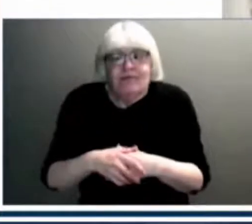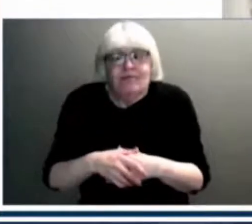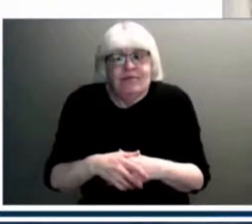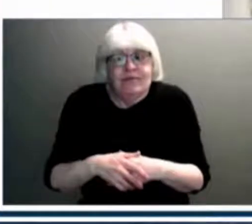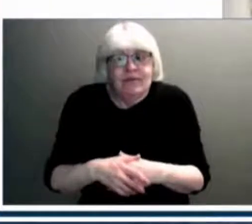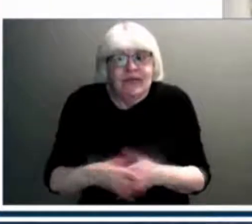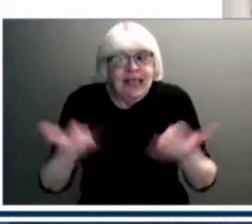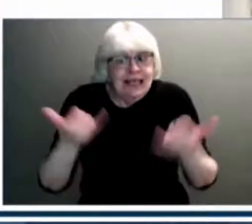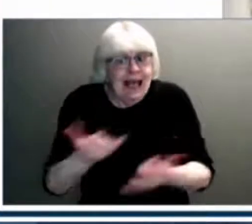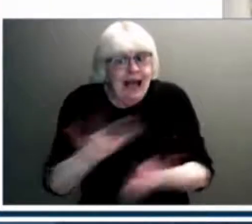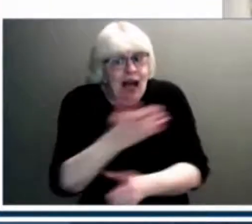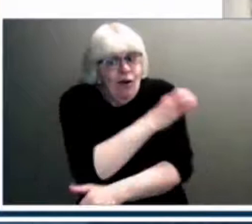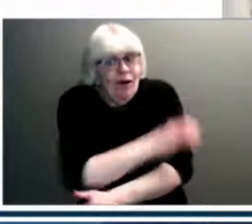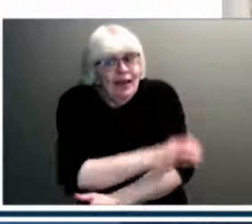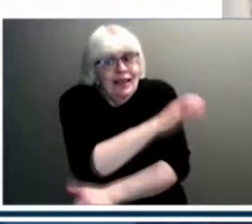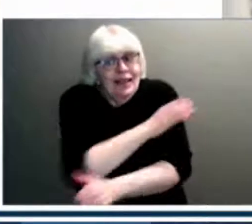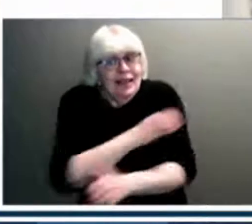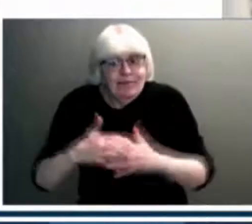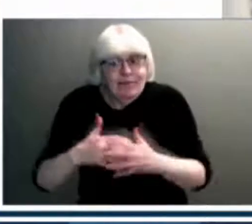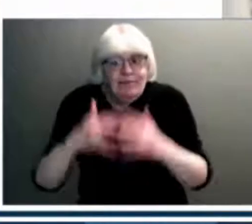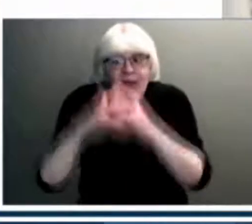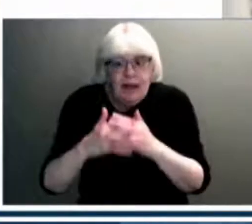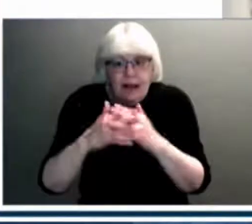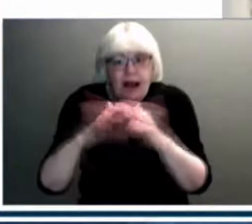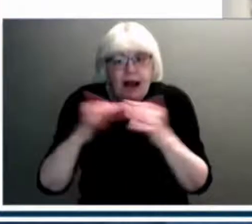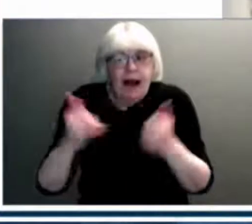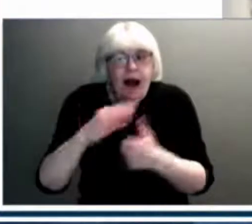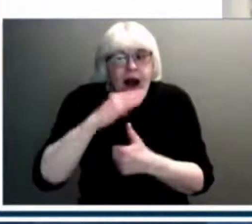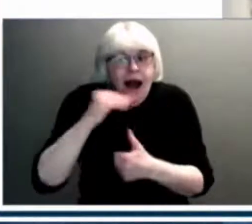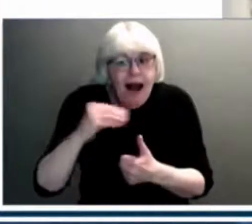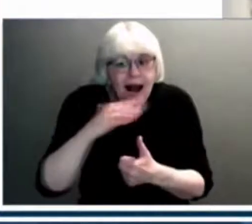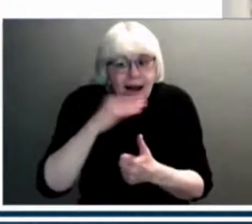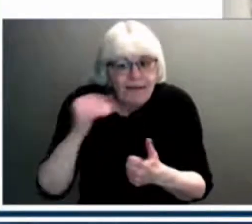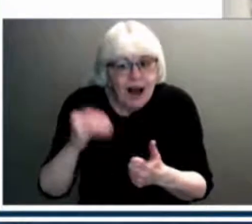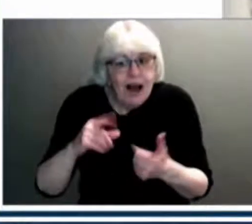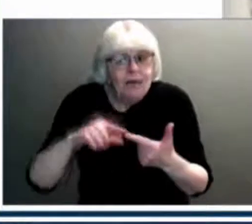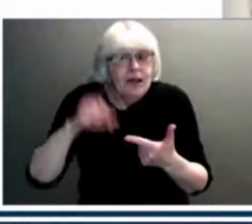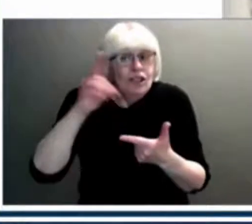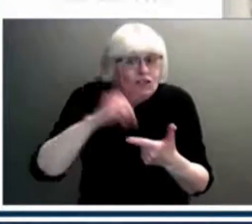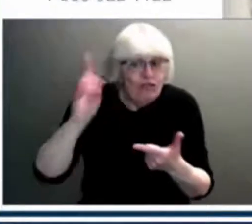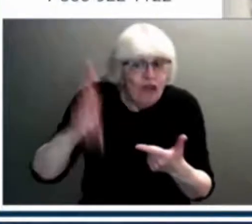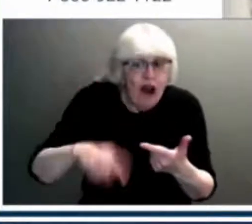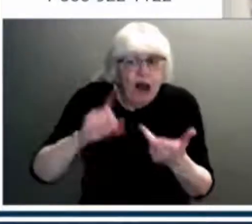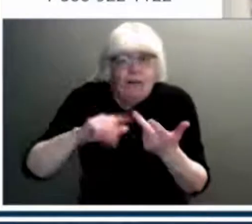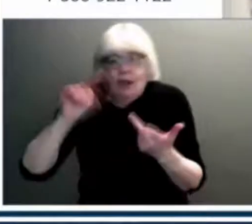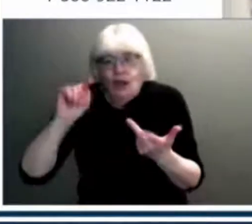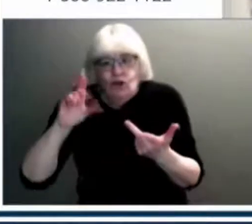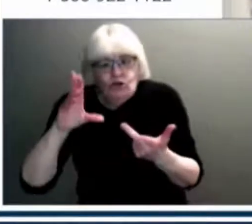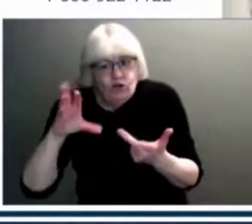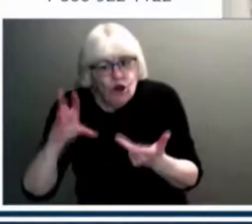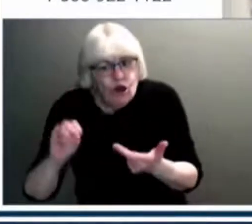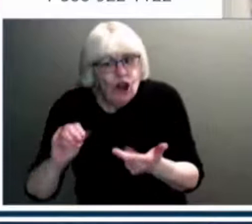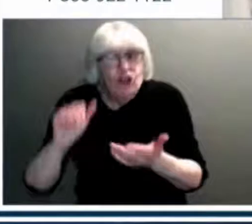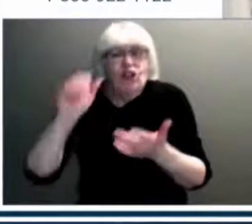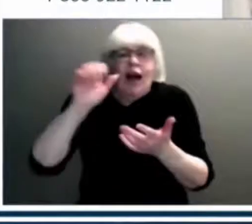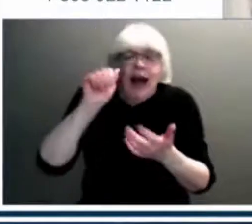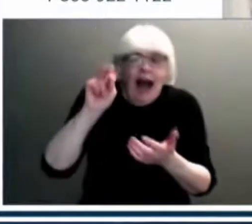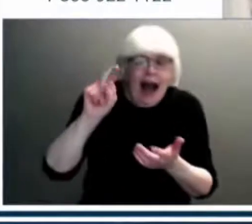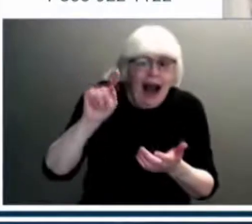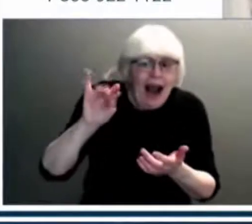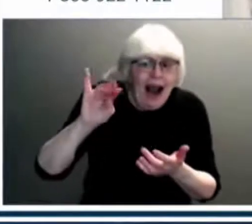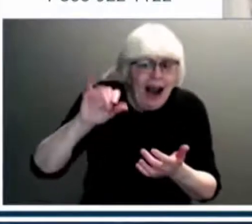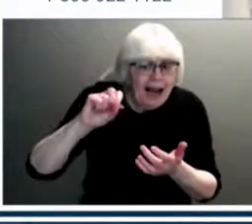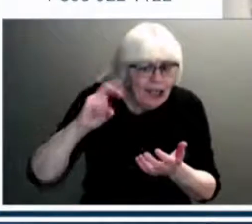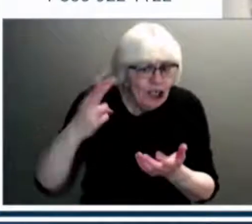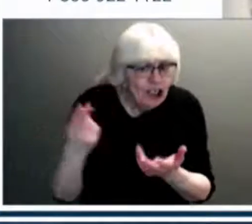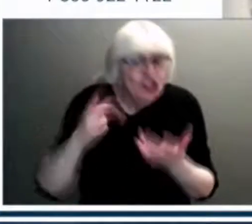Dartmouth, Wolfville, Truro, New Glasgow, Amherst, Antigonish, Sydney, and Berwick. We're opening a clinic